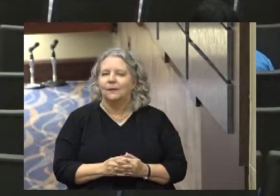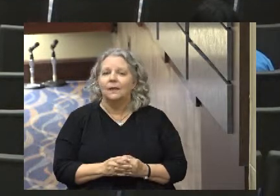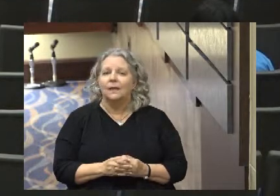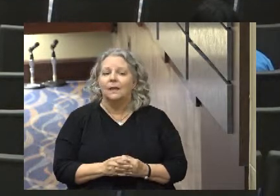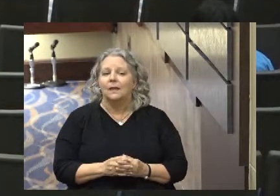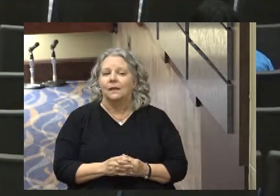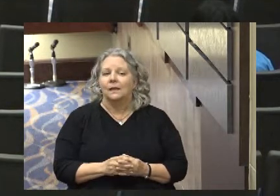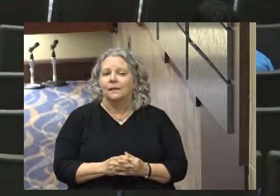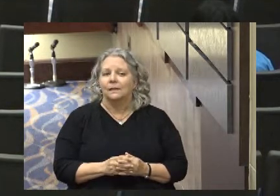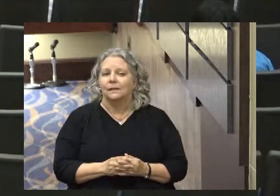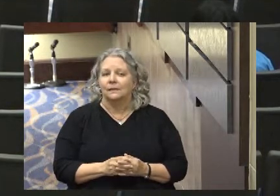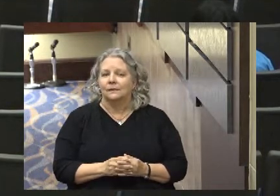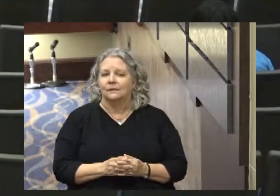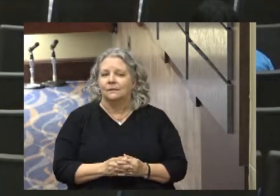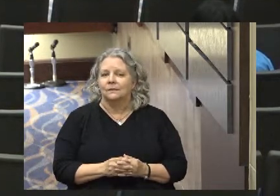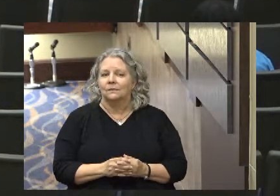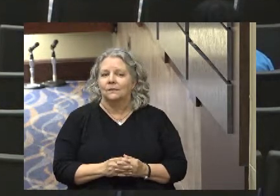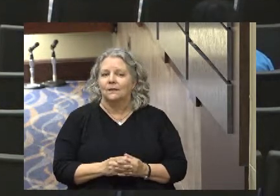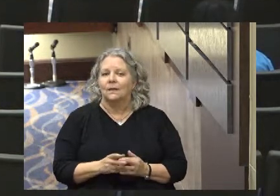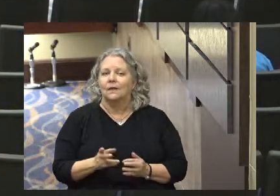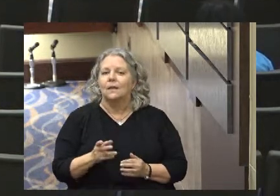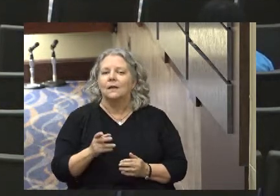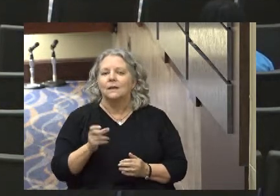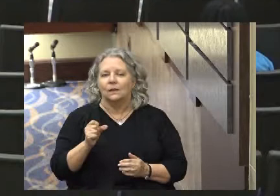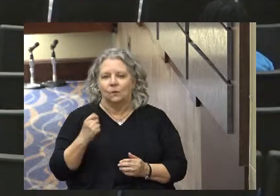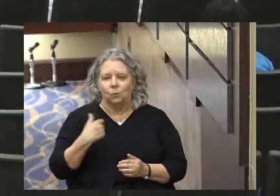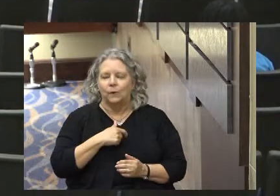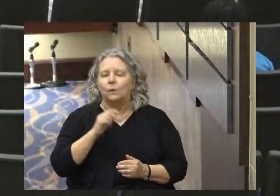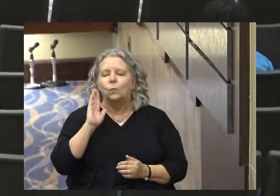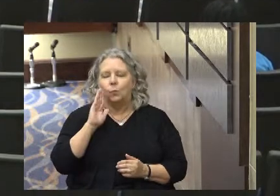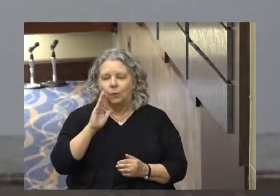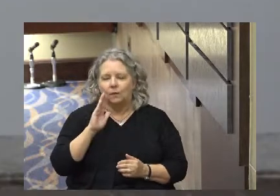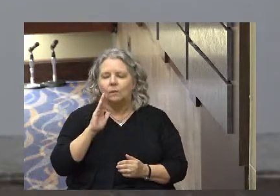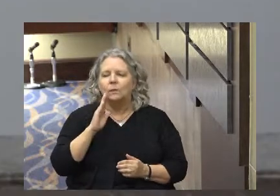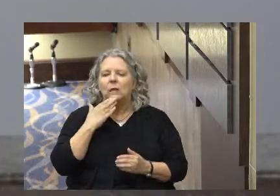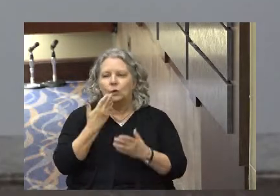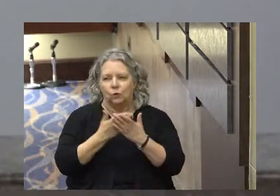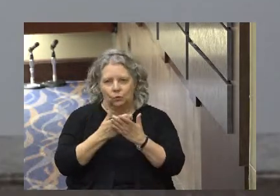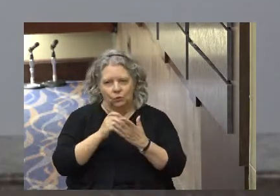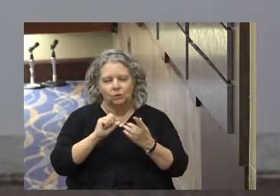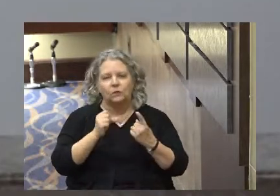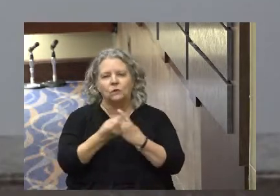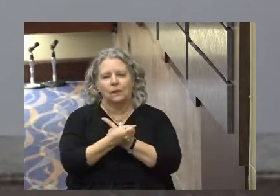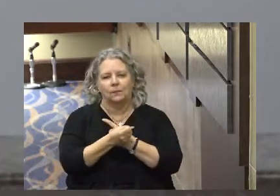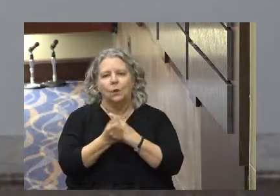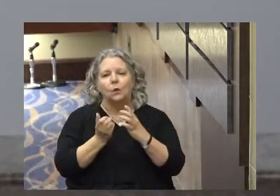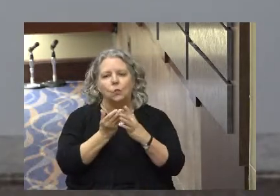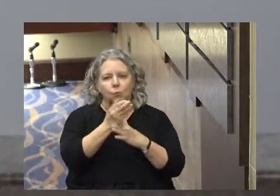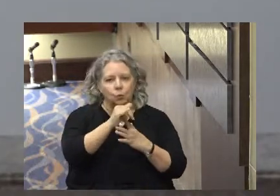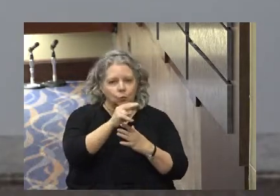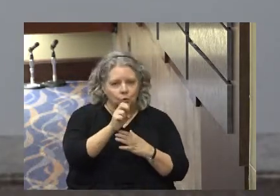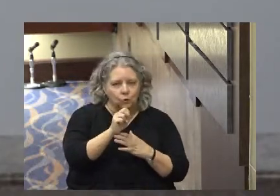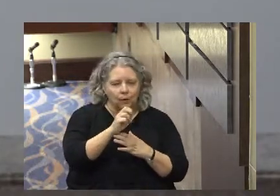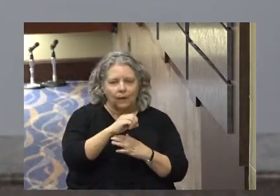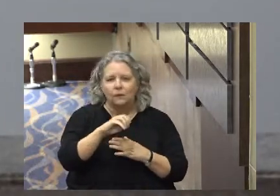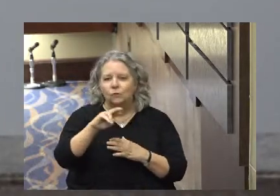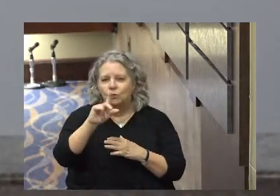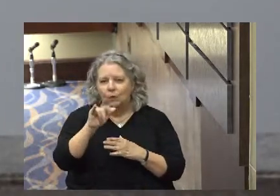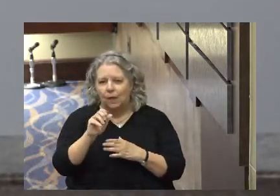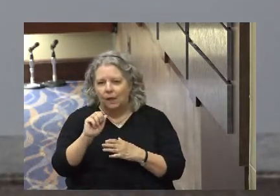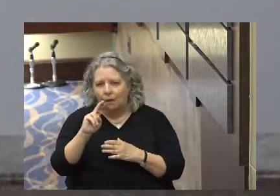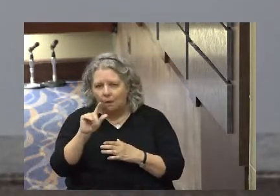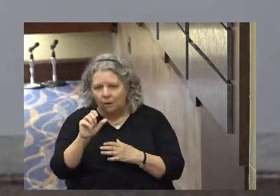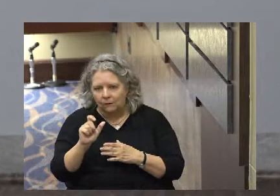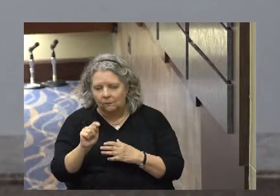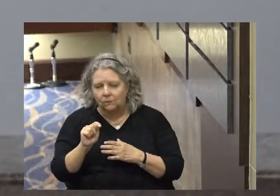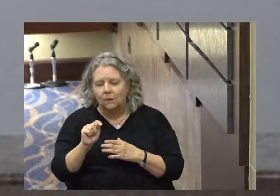the curve. Yeah, we will be in good shape, and through June, I would suspect July and August, even with the restrictions we put in